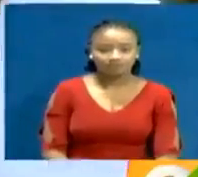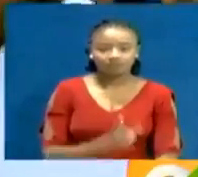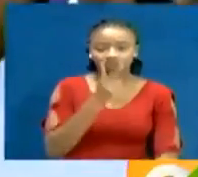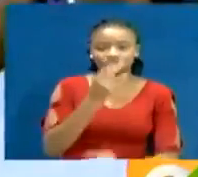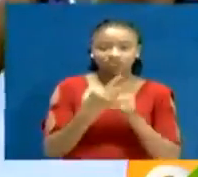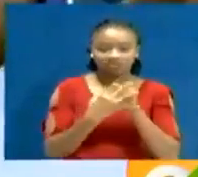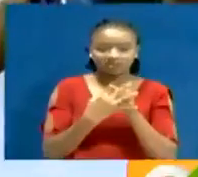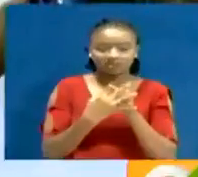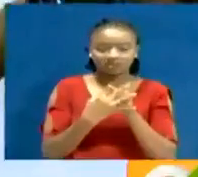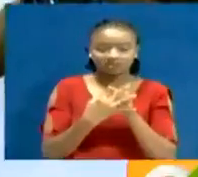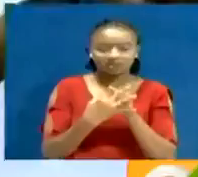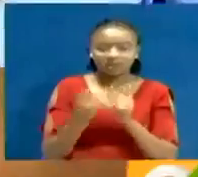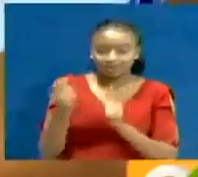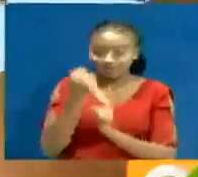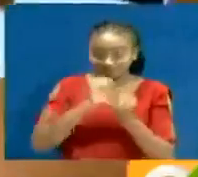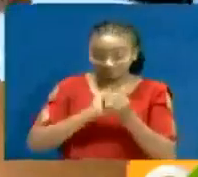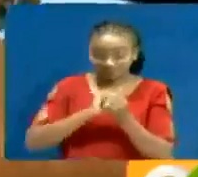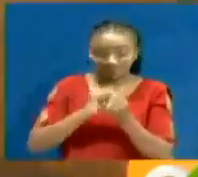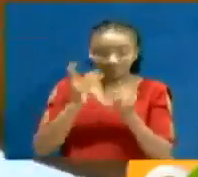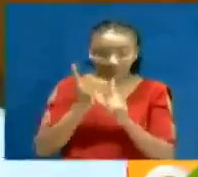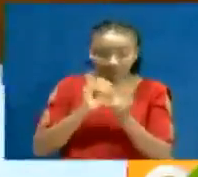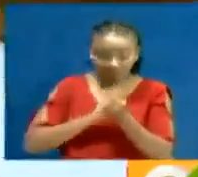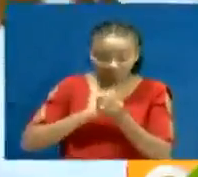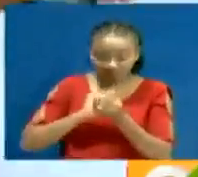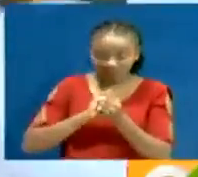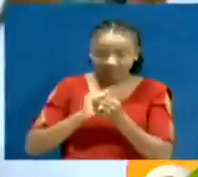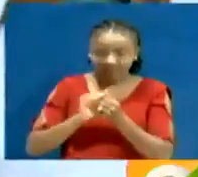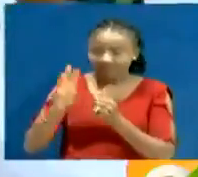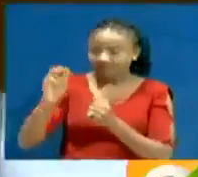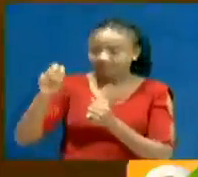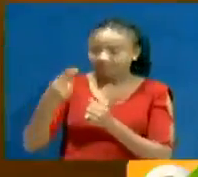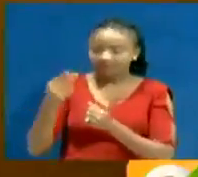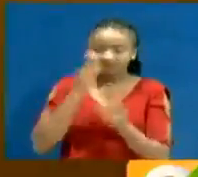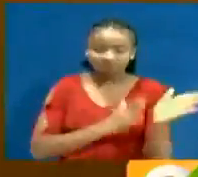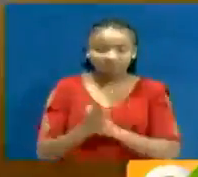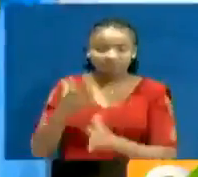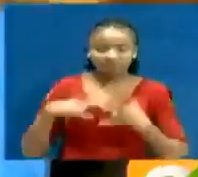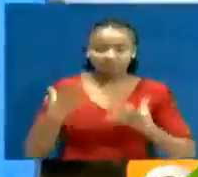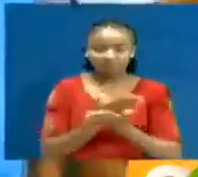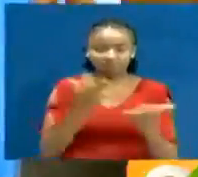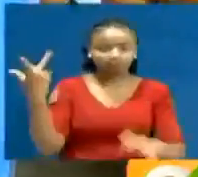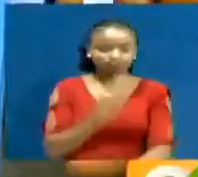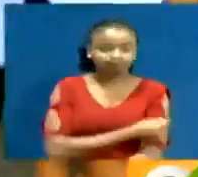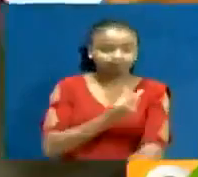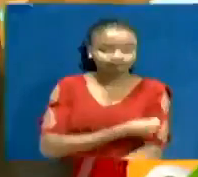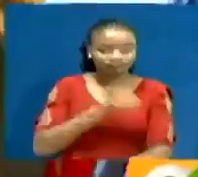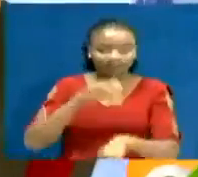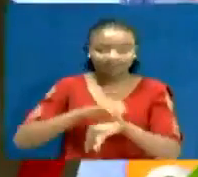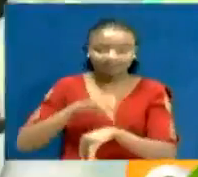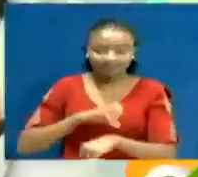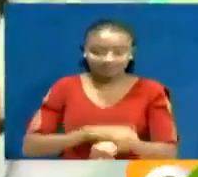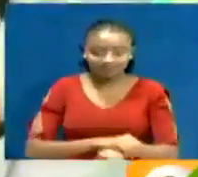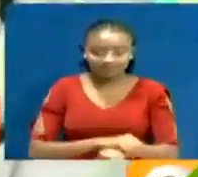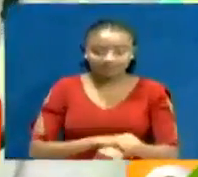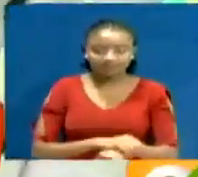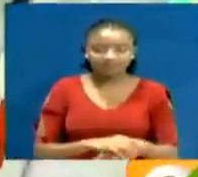28th Friday is the day the Ministry of Health has planned to launch the COVID-19 vaccination exercise that will see frontline workers get their second jab